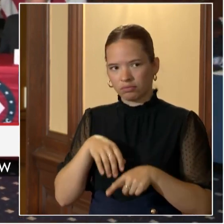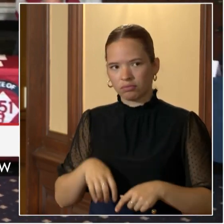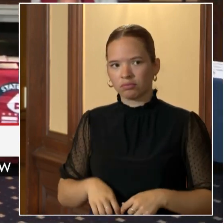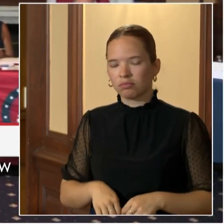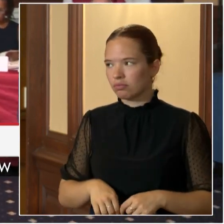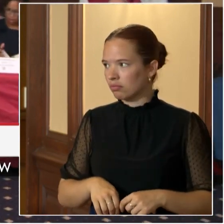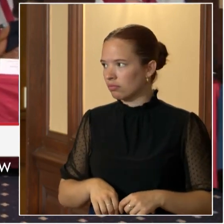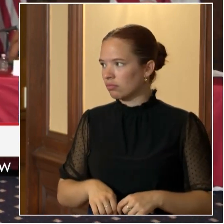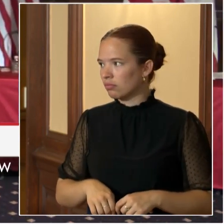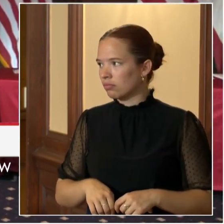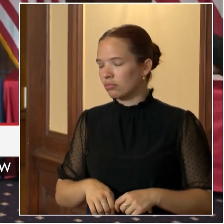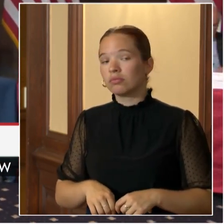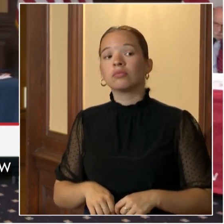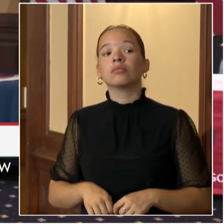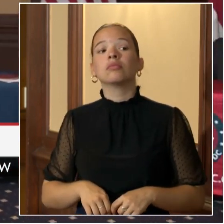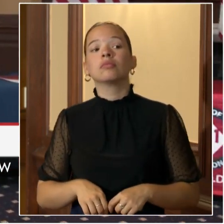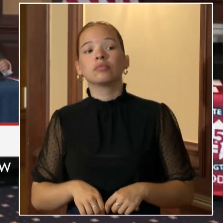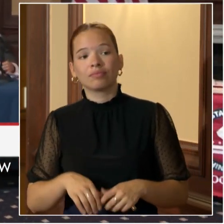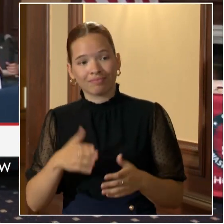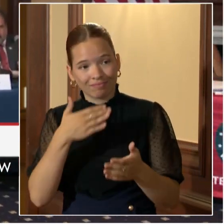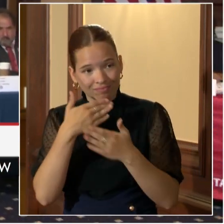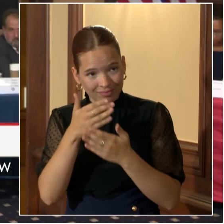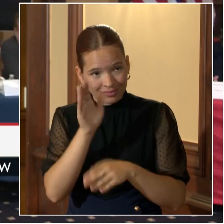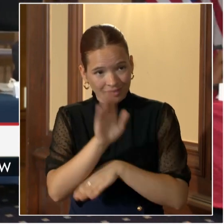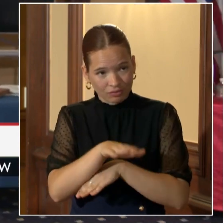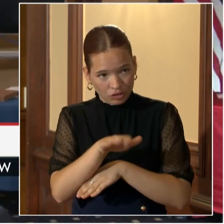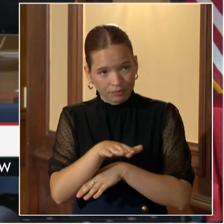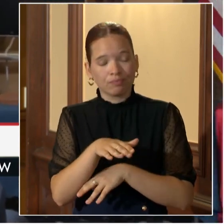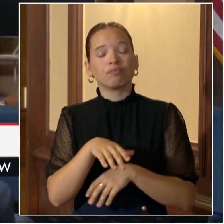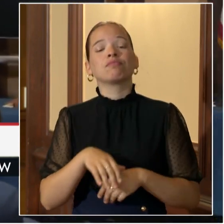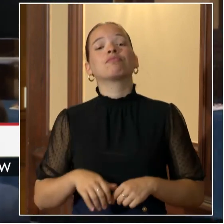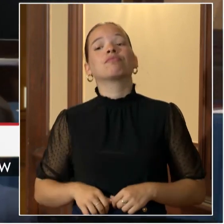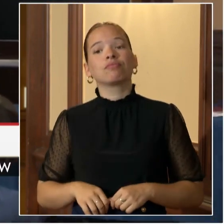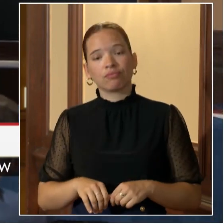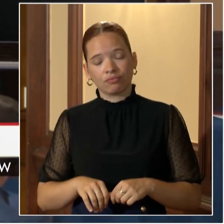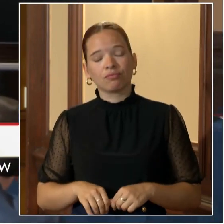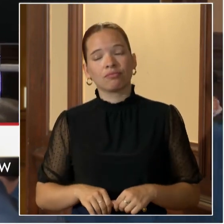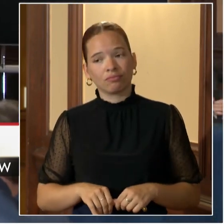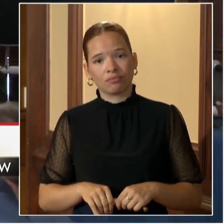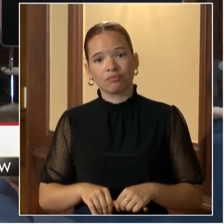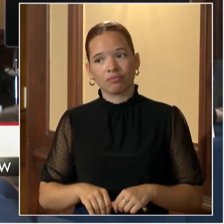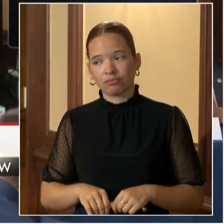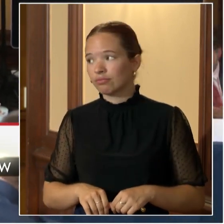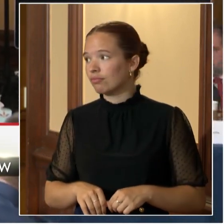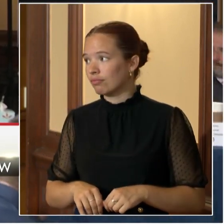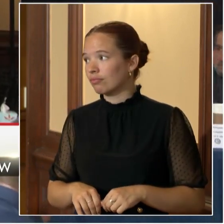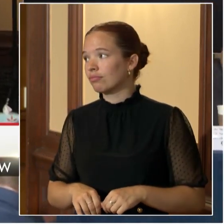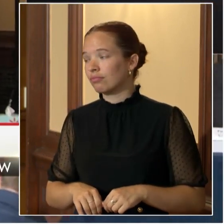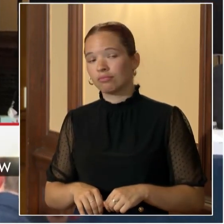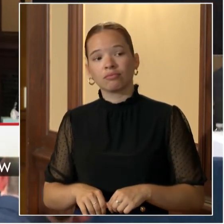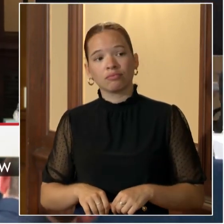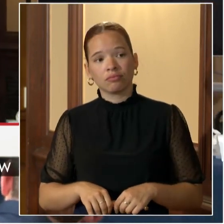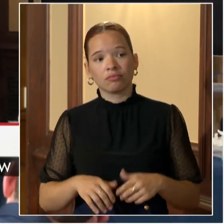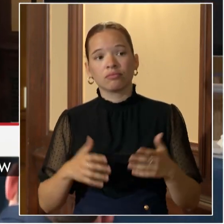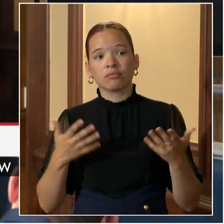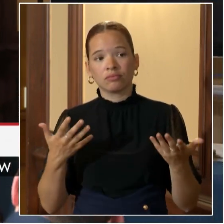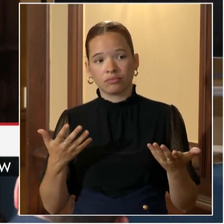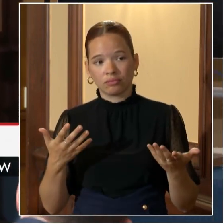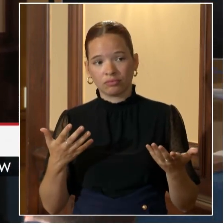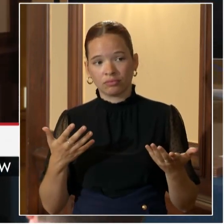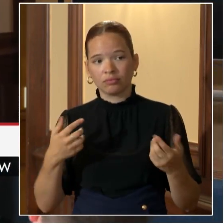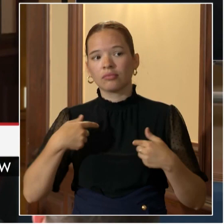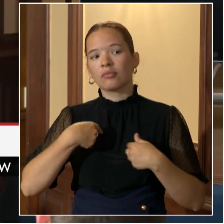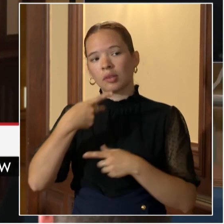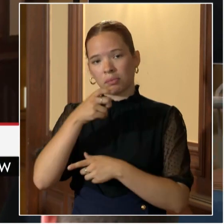Mayor Bowser, Chairman Mendelson, commissioners. For the record, I'm Beverly Perry. I'm Senior Advisor to